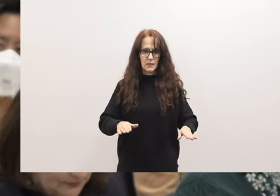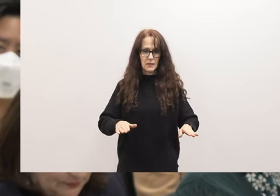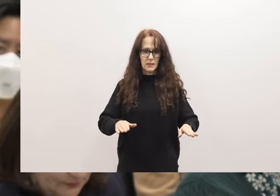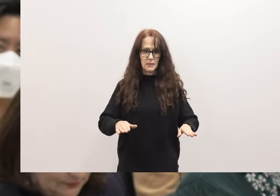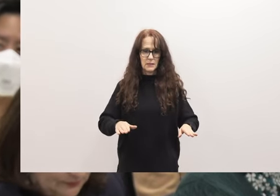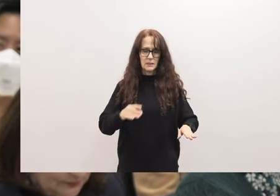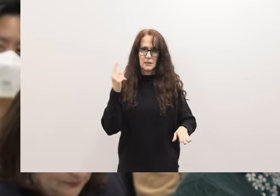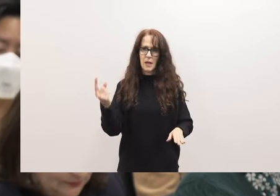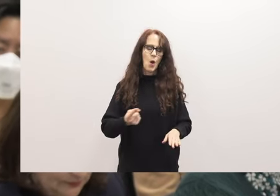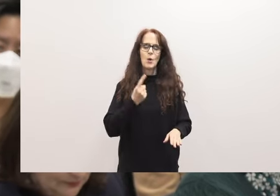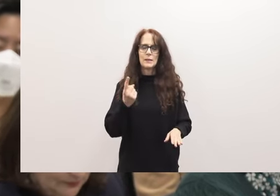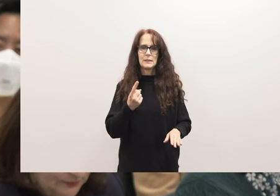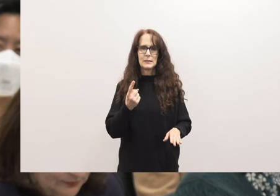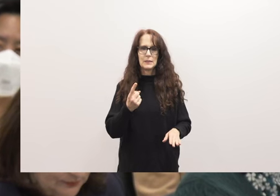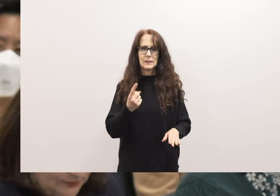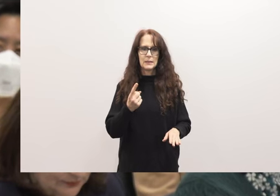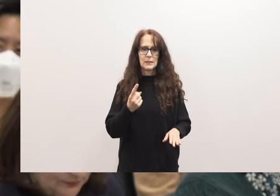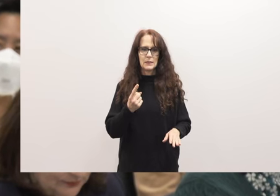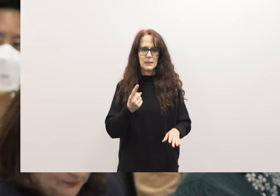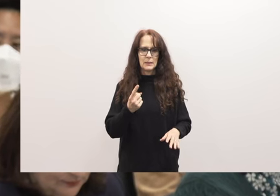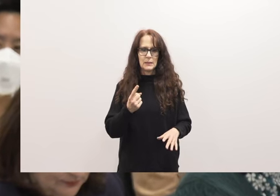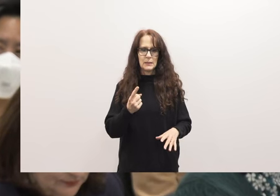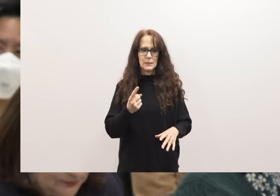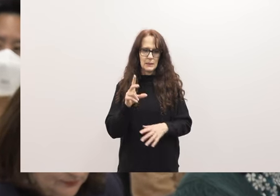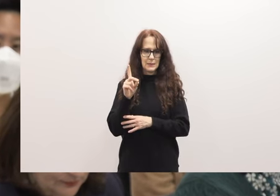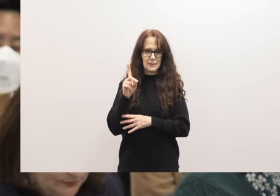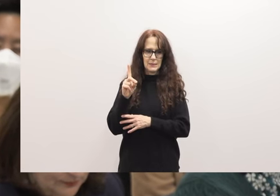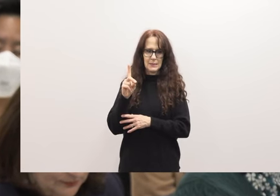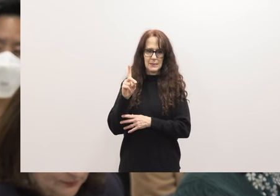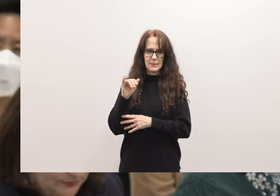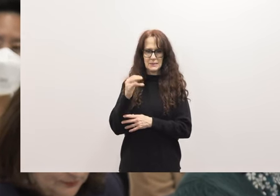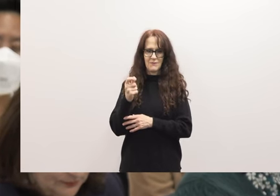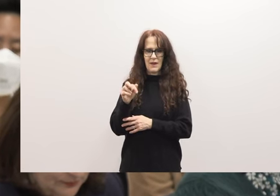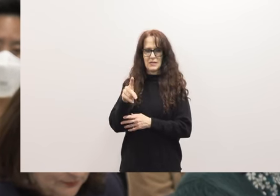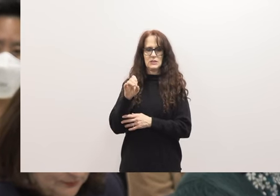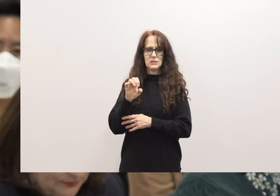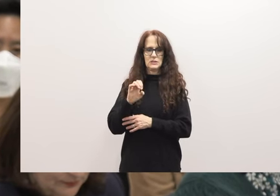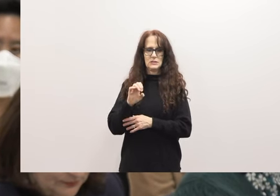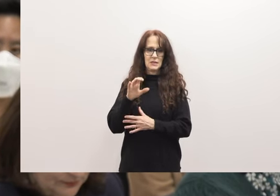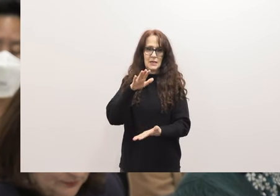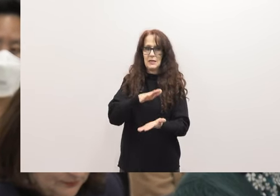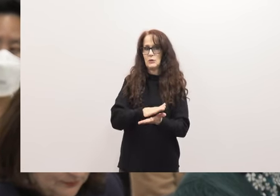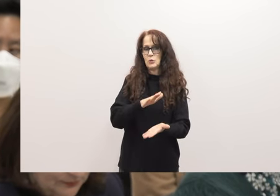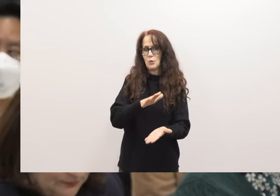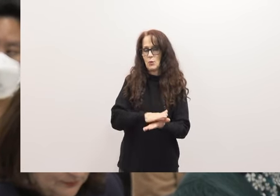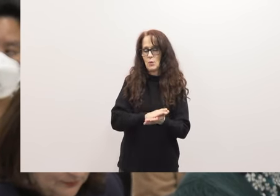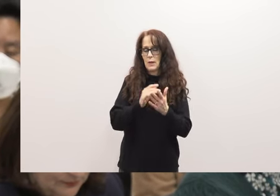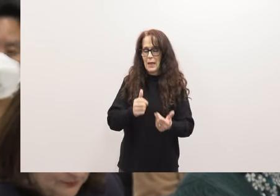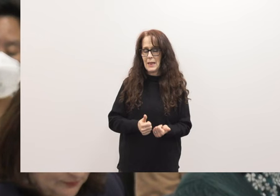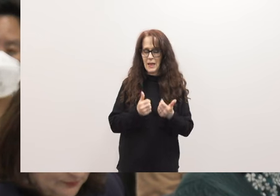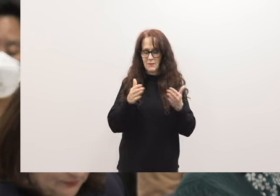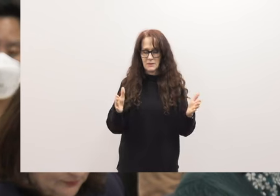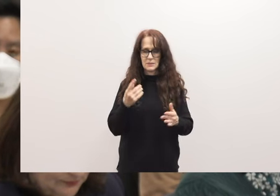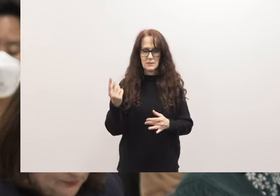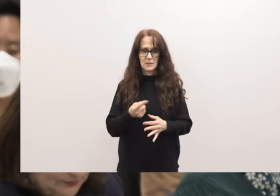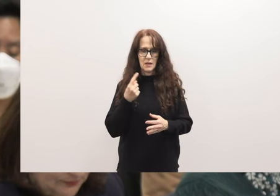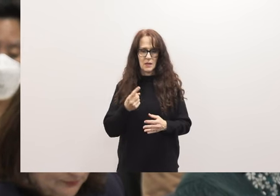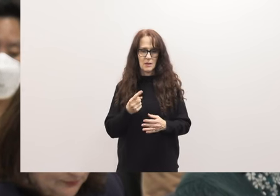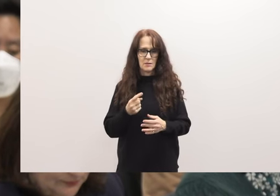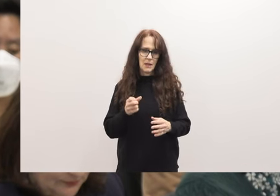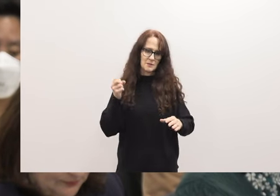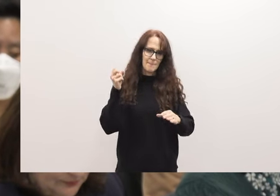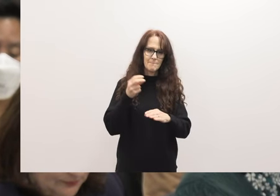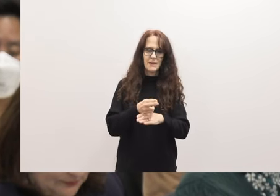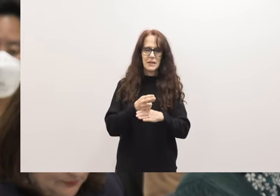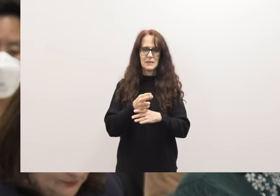only had such a great disadvantage here in school settings, but in life as general. Somebody who has beaten the odds